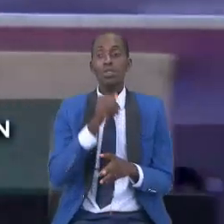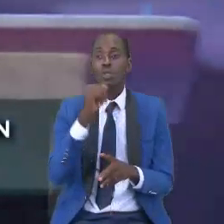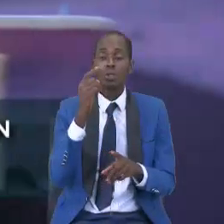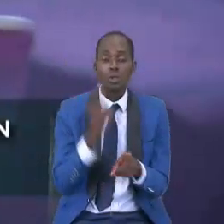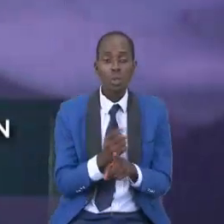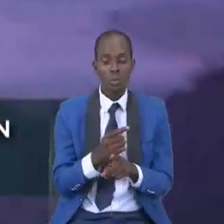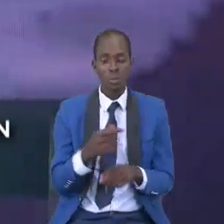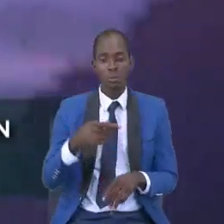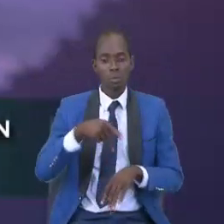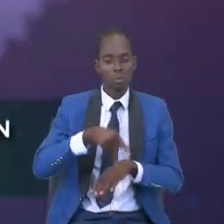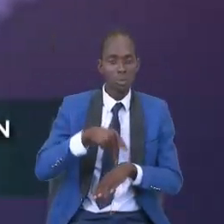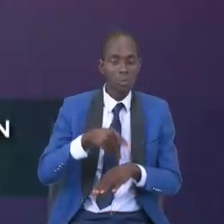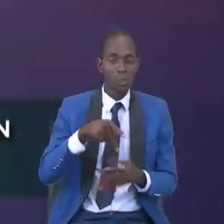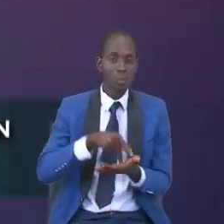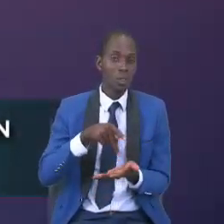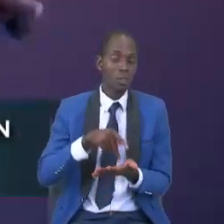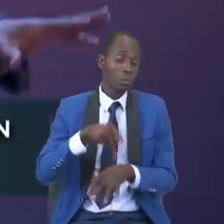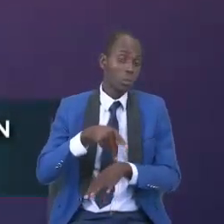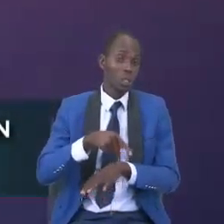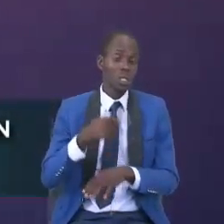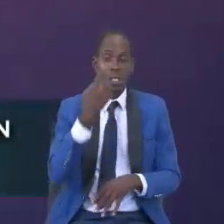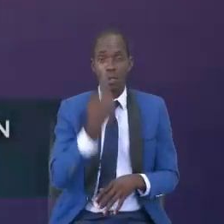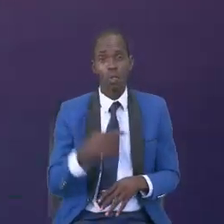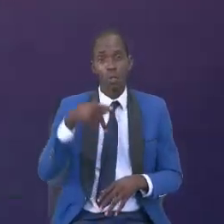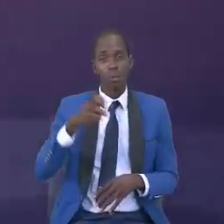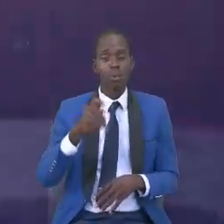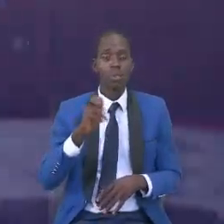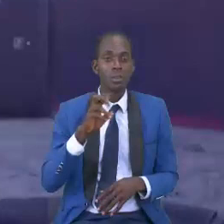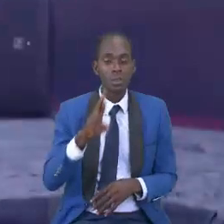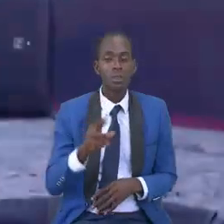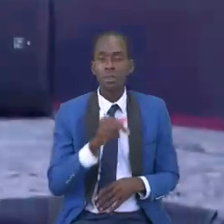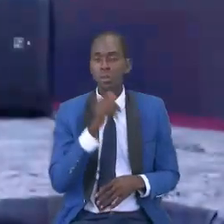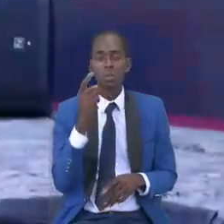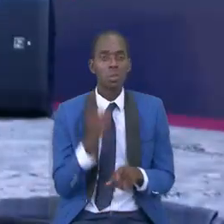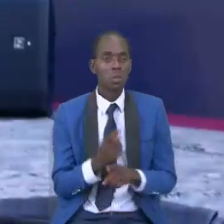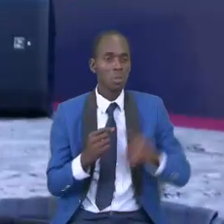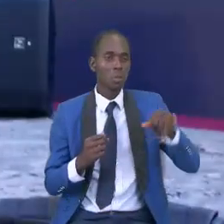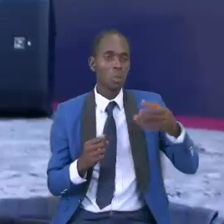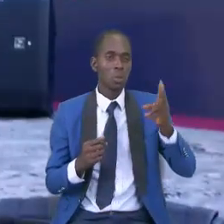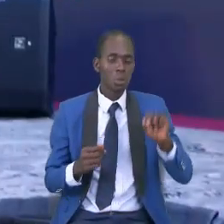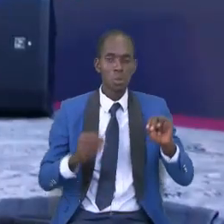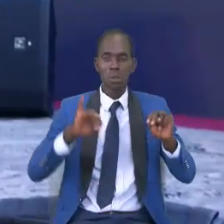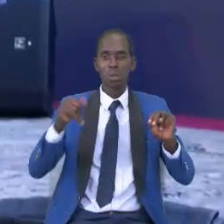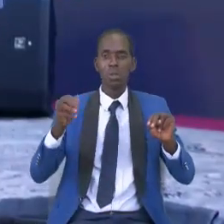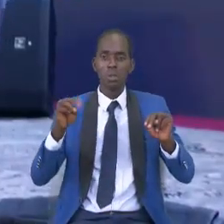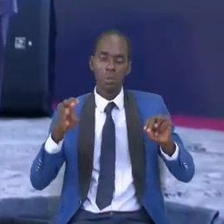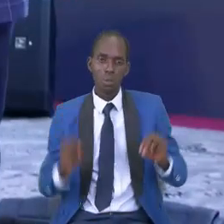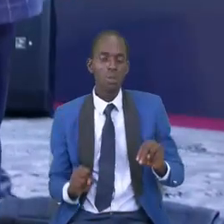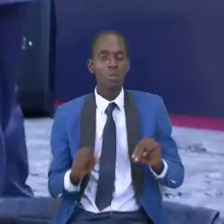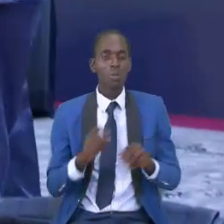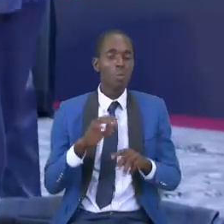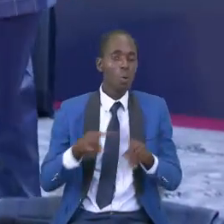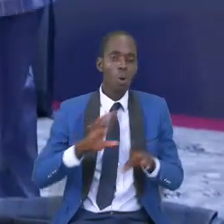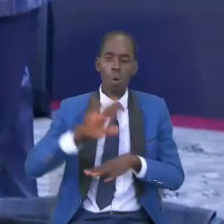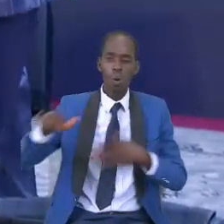Peter alone to teach all the nations, and not John or James to teach all the nations. It's every one of us. If the